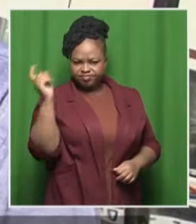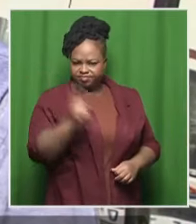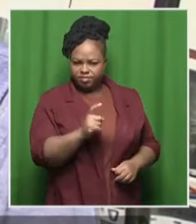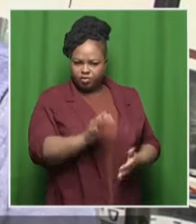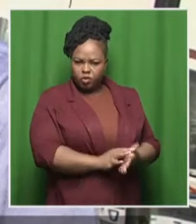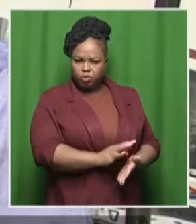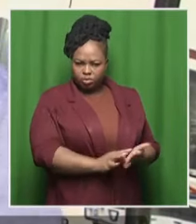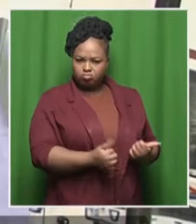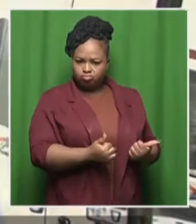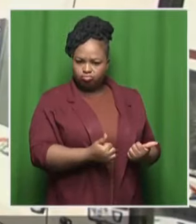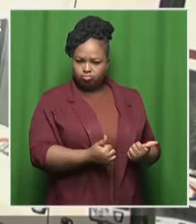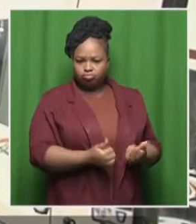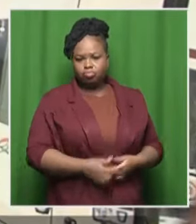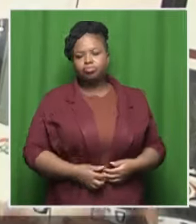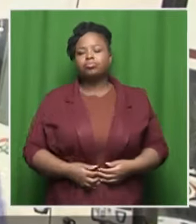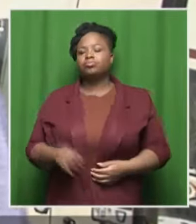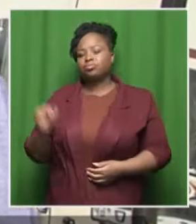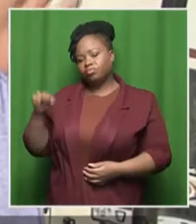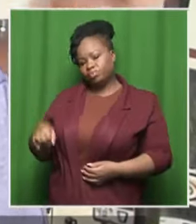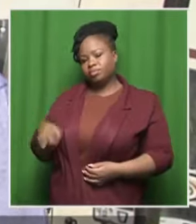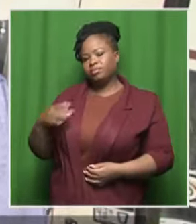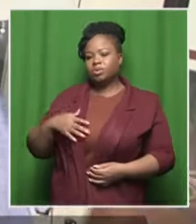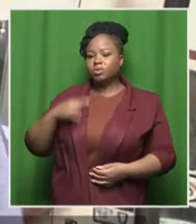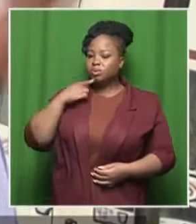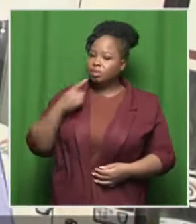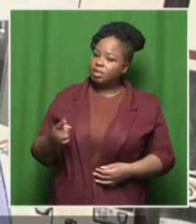vote? Yeah, I can say to other,